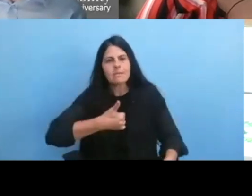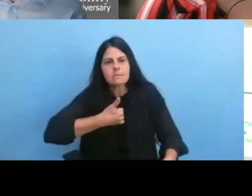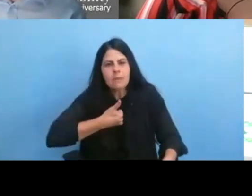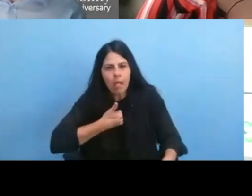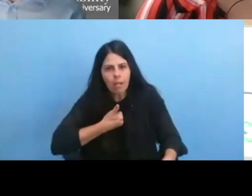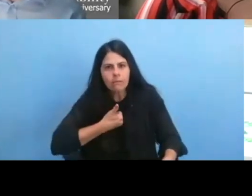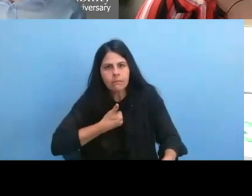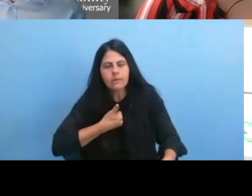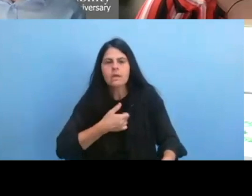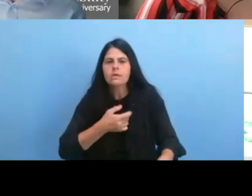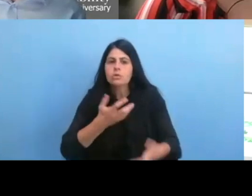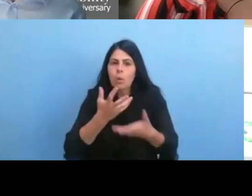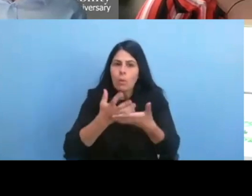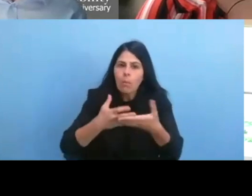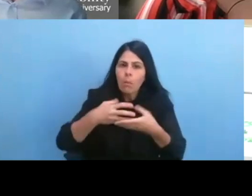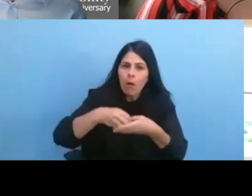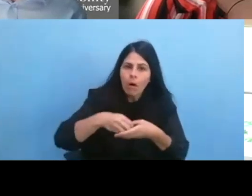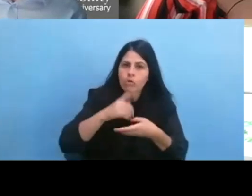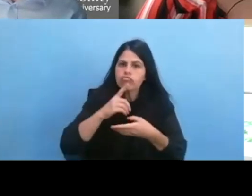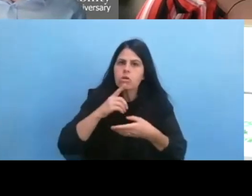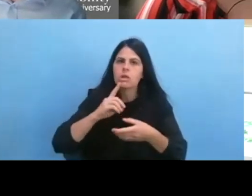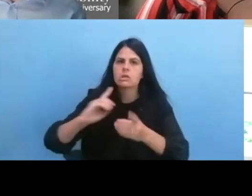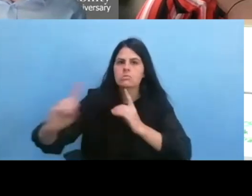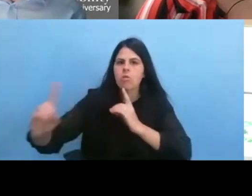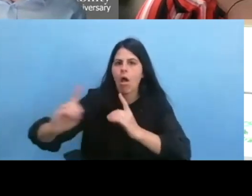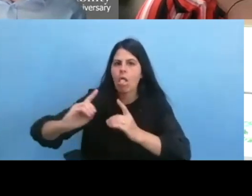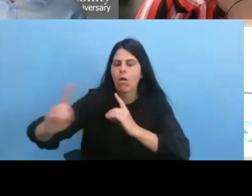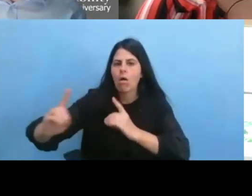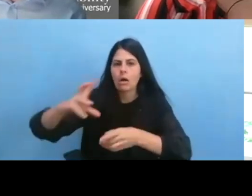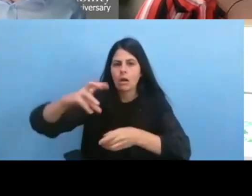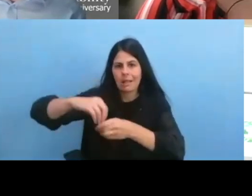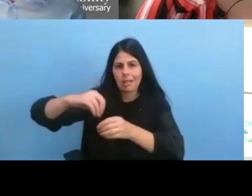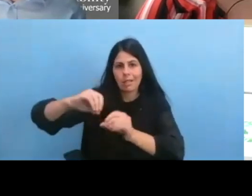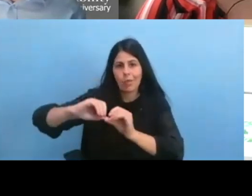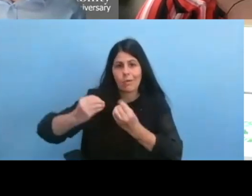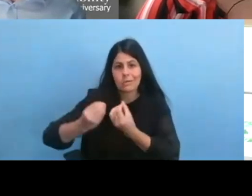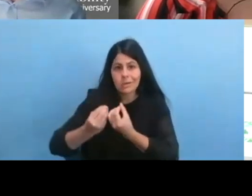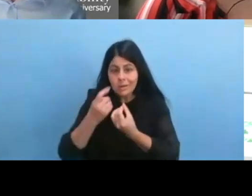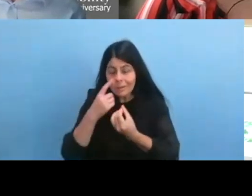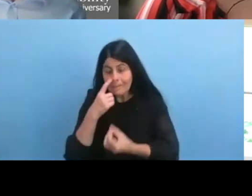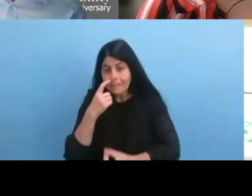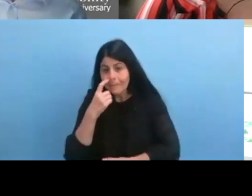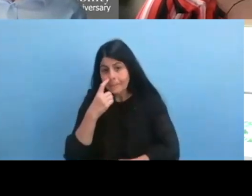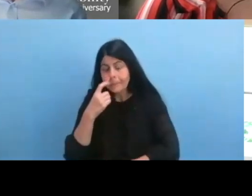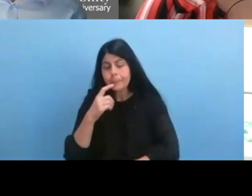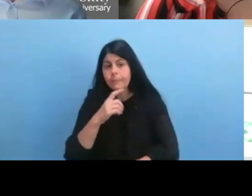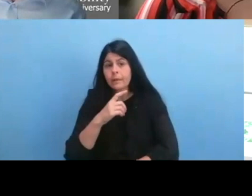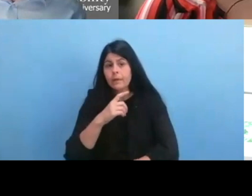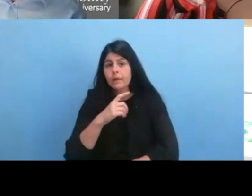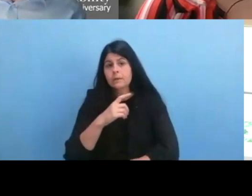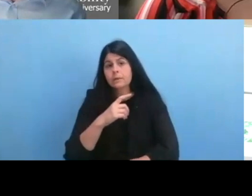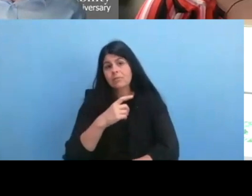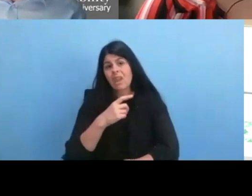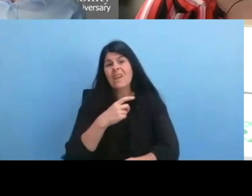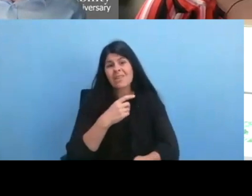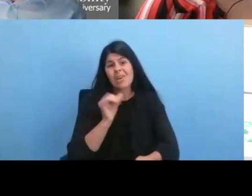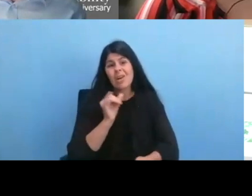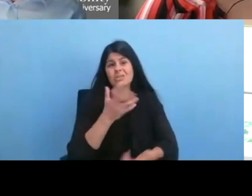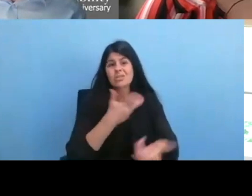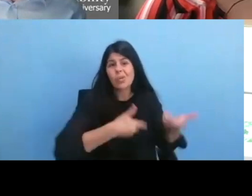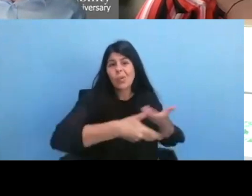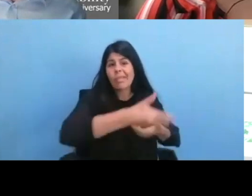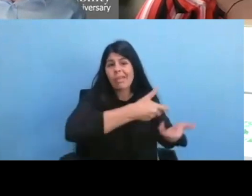those dialogues within an organization, but also people with disabilities is really kind of having the introspection